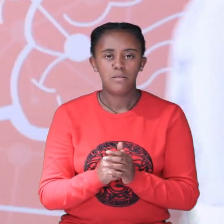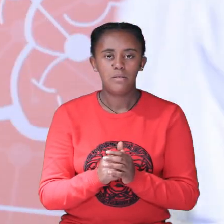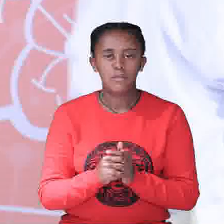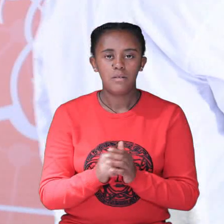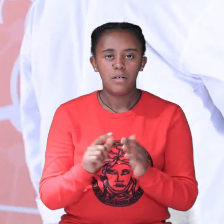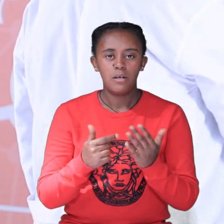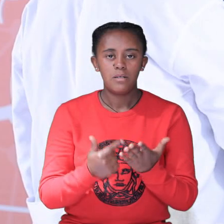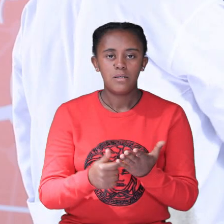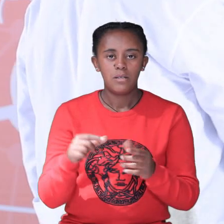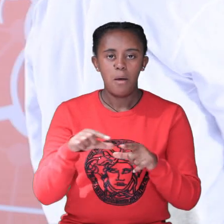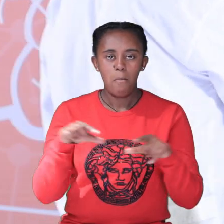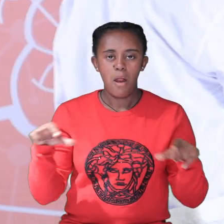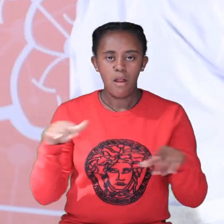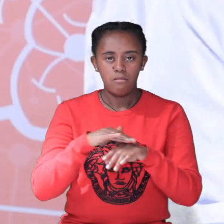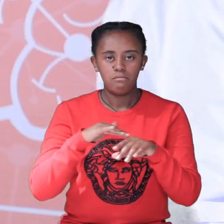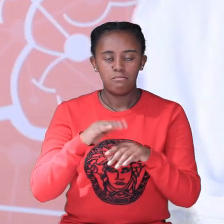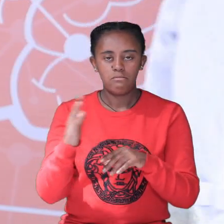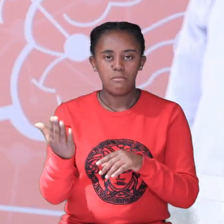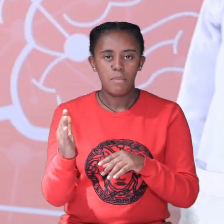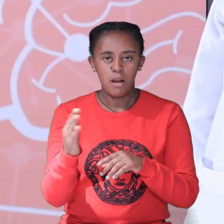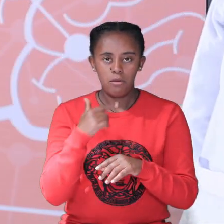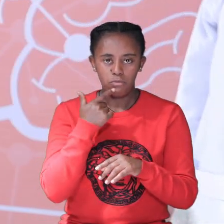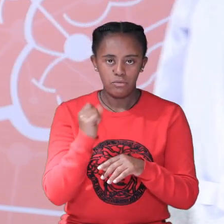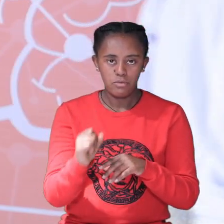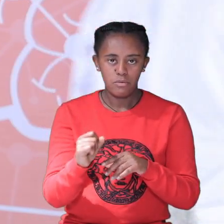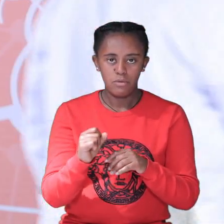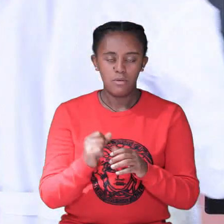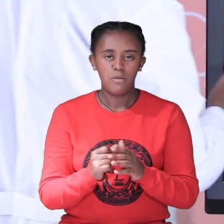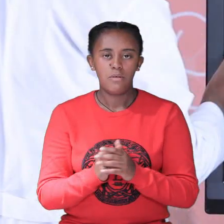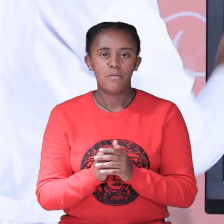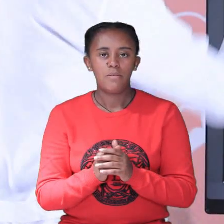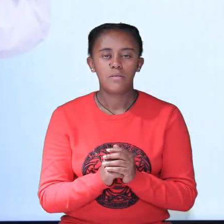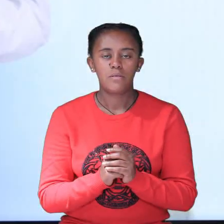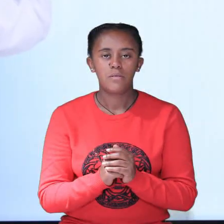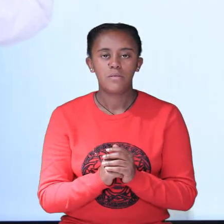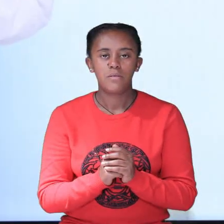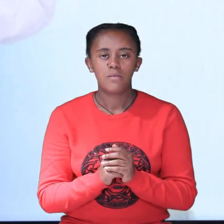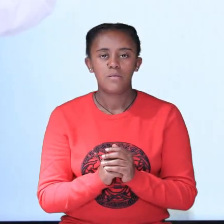all lies in the same plane. For example,